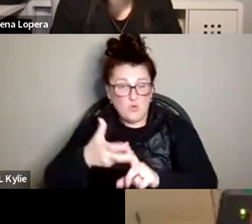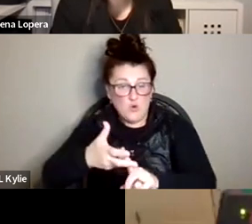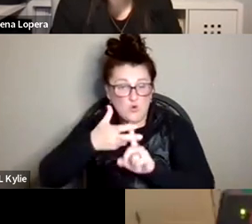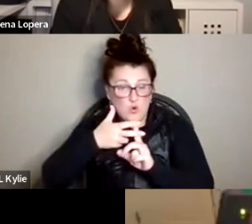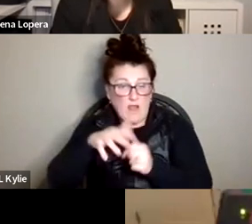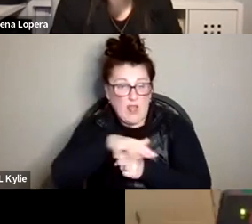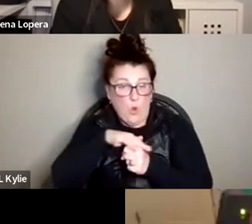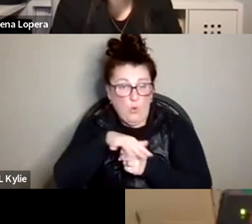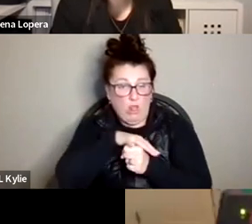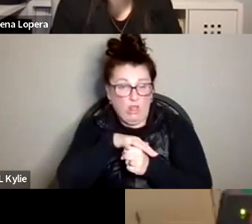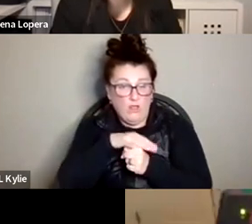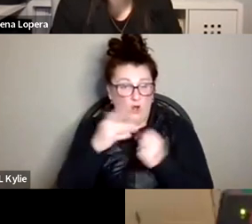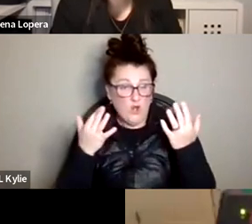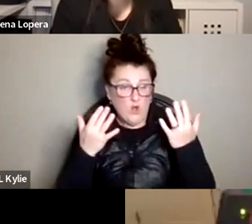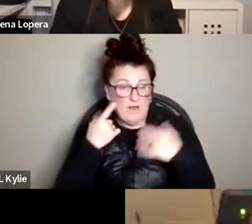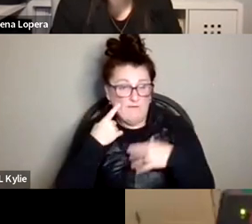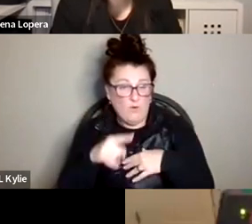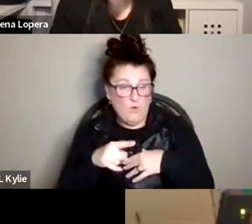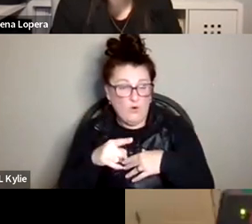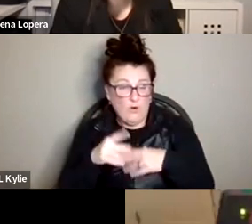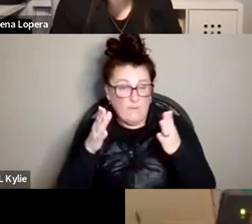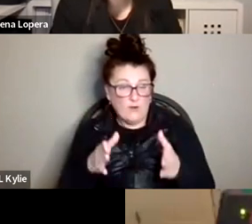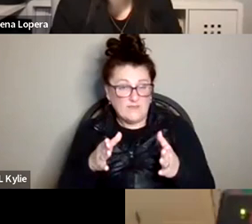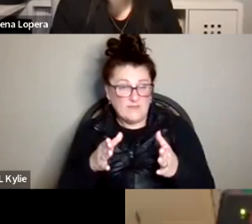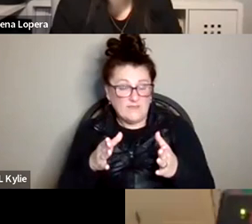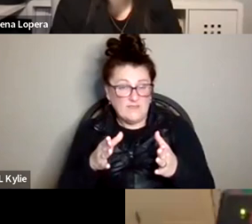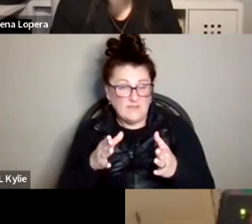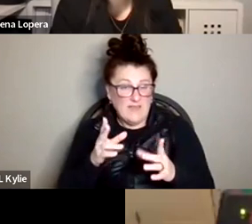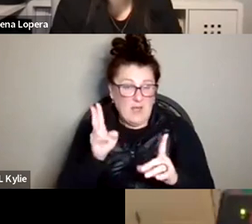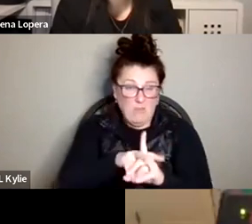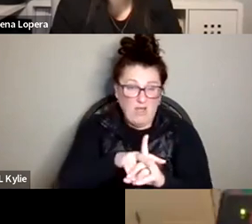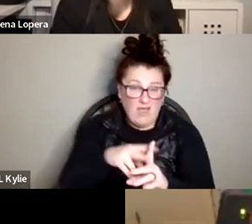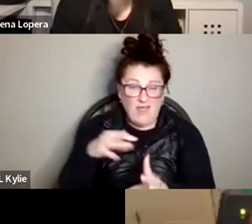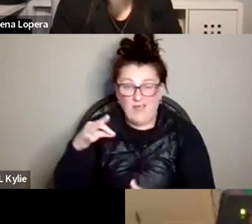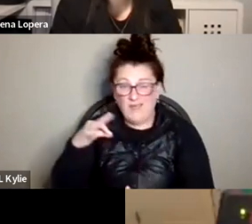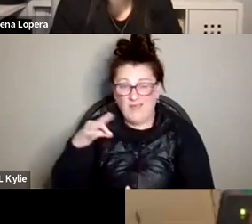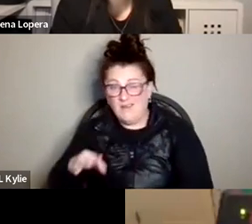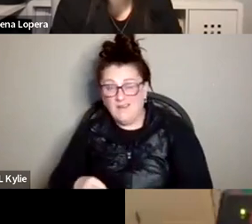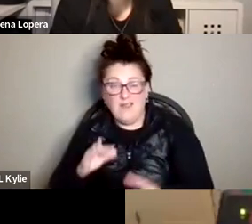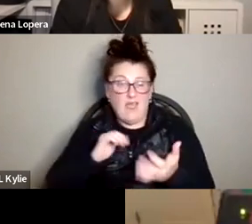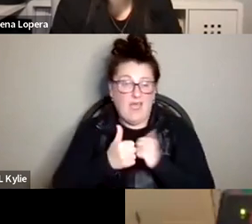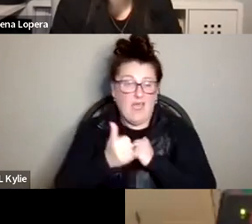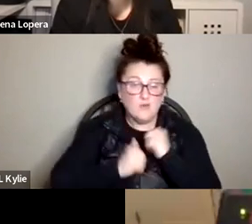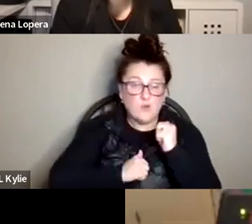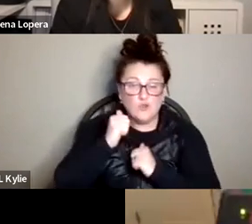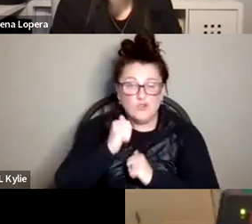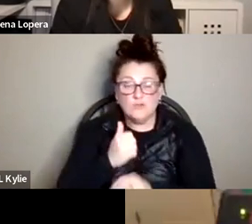local population or if you're waiting for candidates to come to you, or like how this whole thing is being structured.